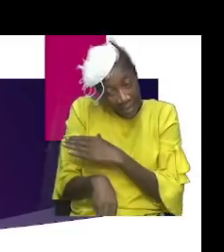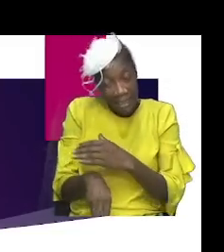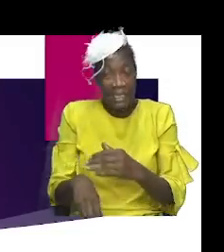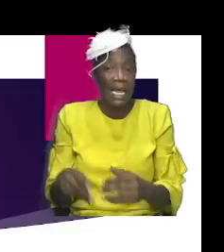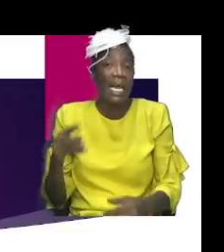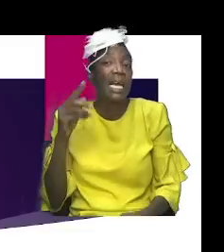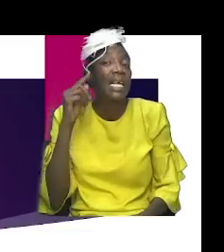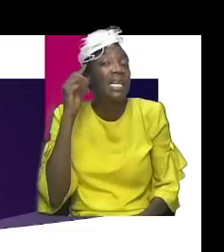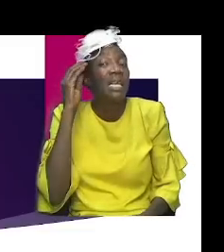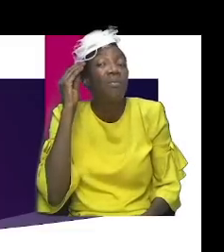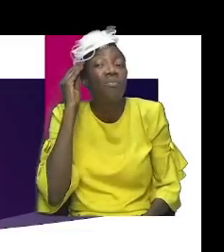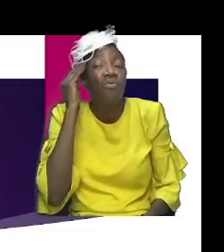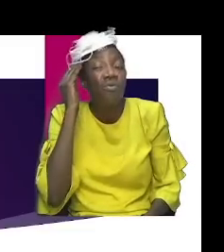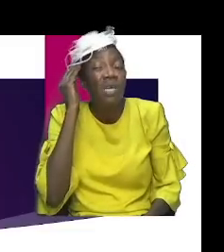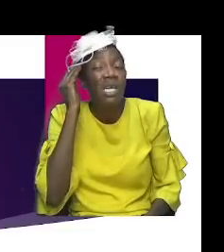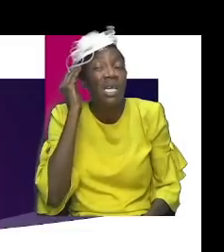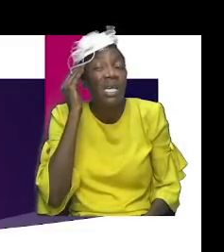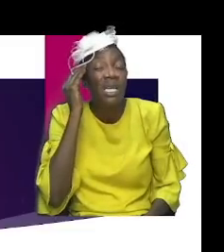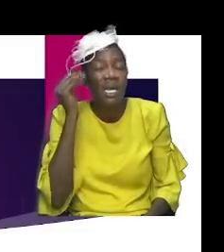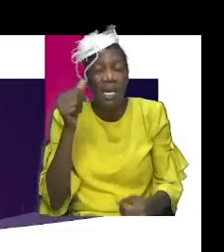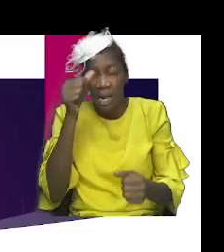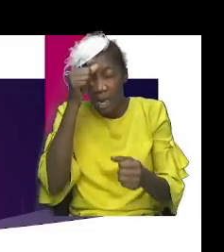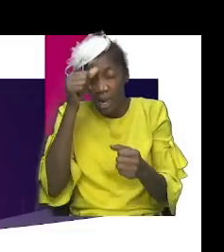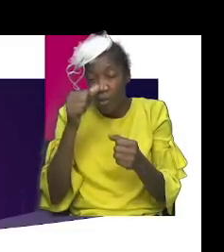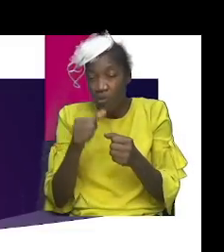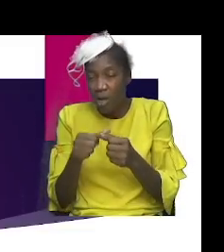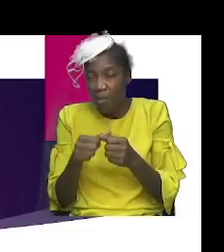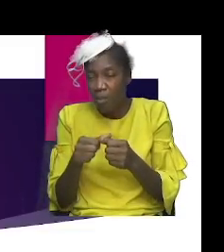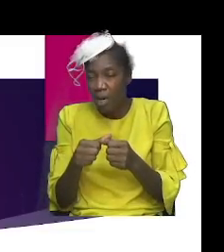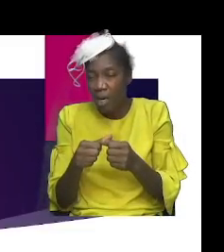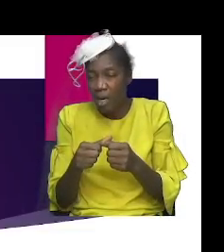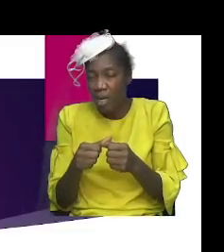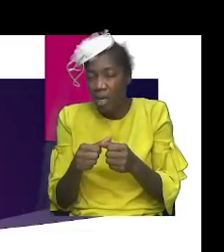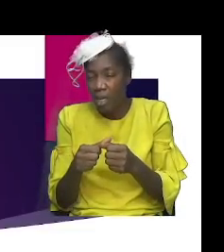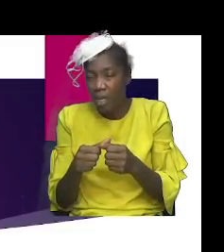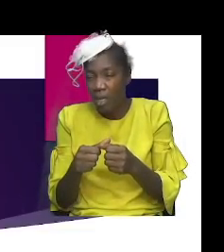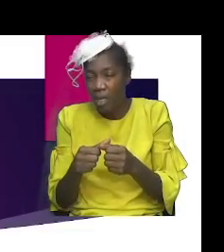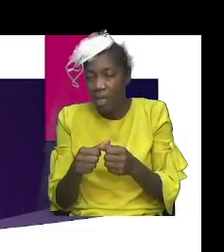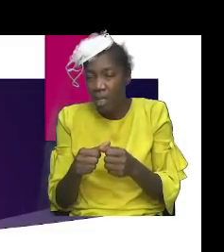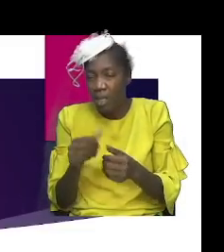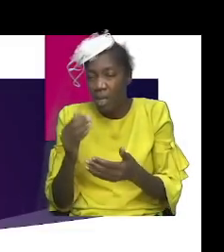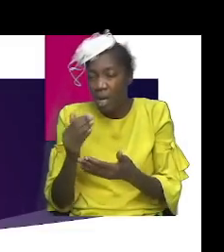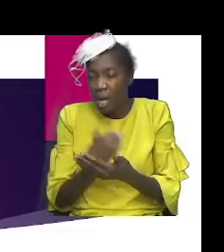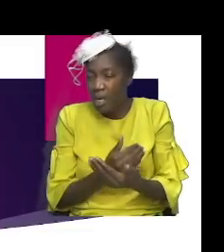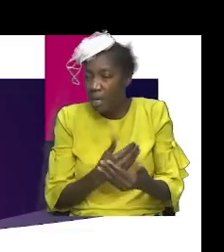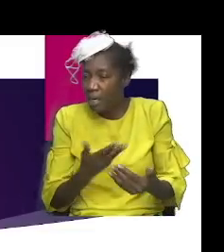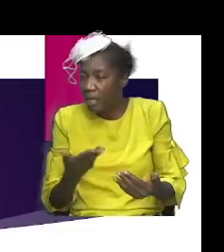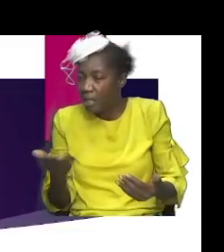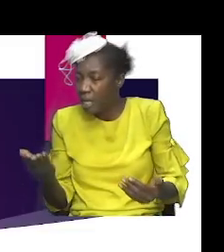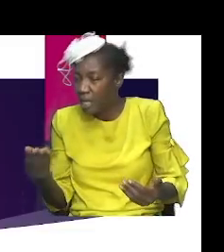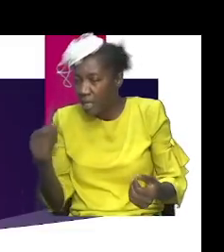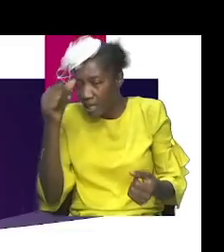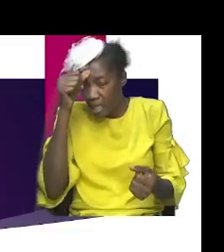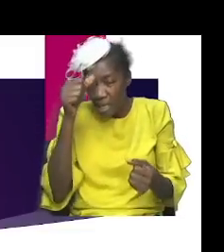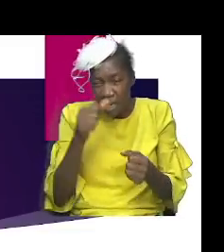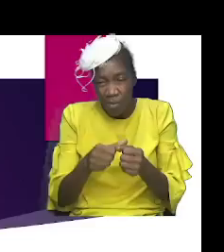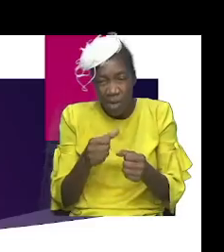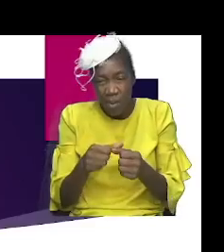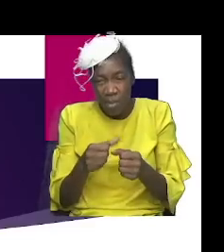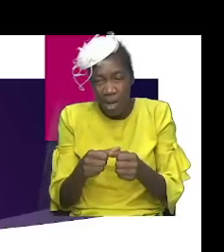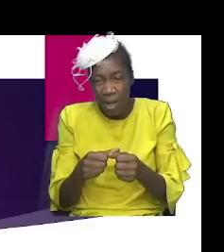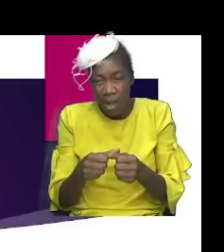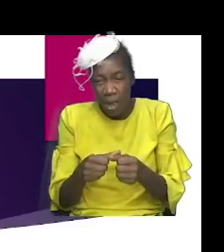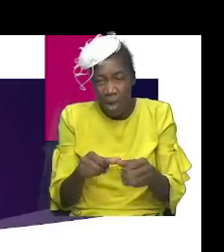remembered everything coming all the way back. On another occasion, something stimulated a part of my brain, and I remembered when we